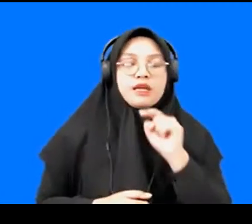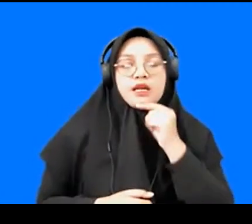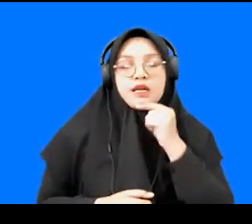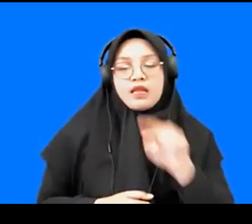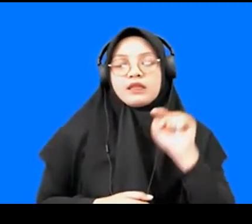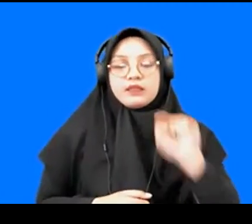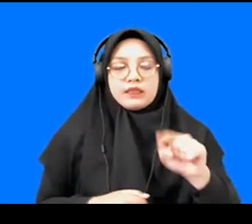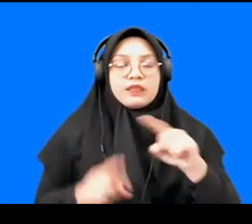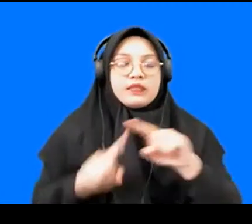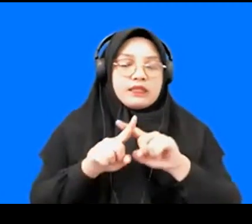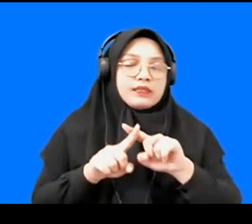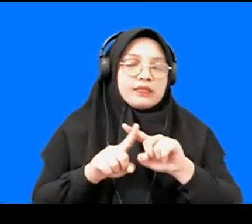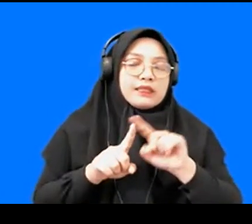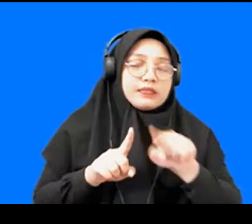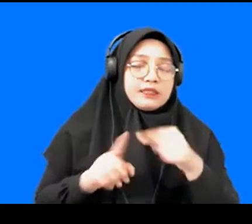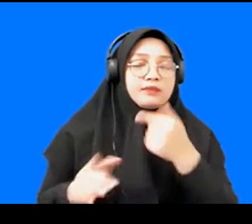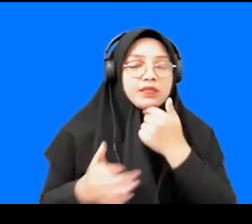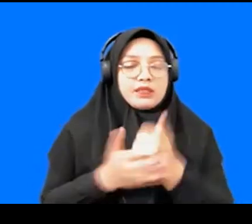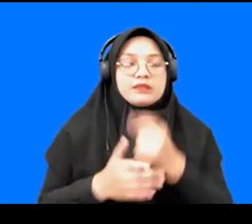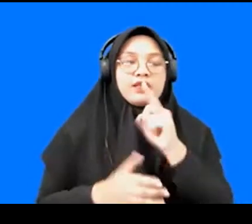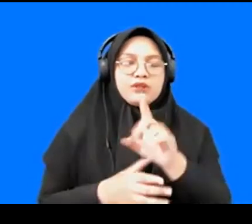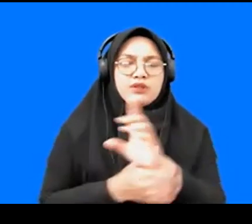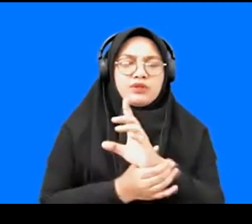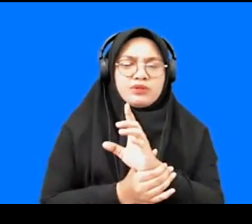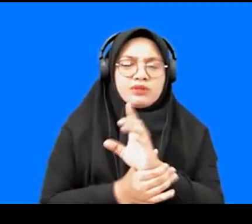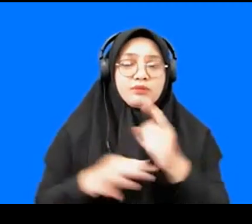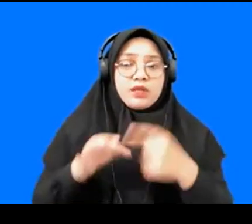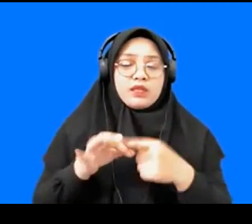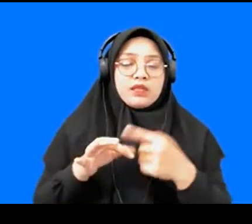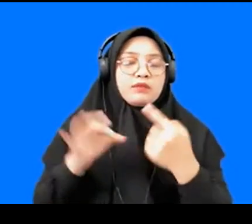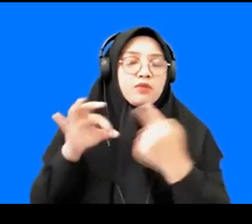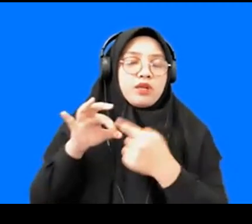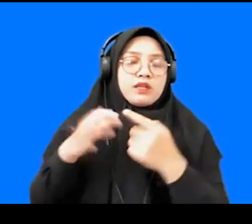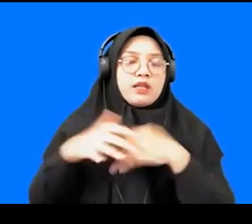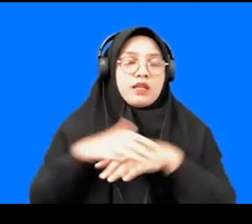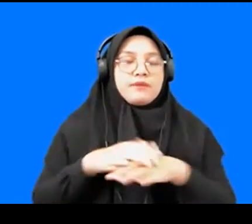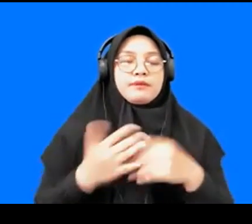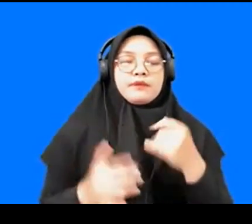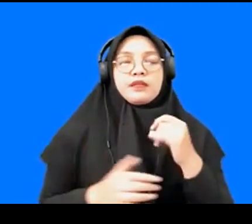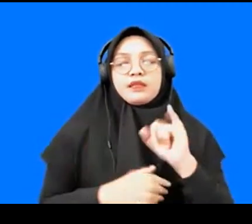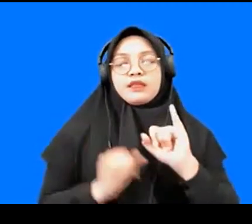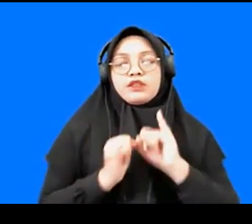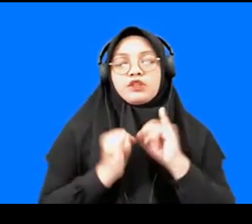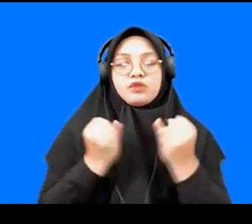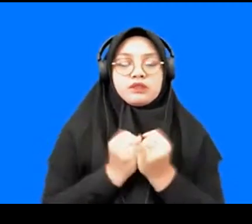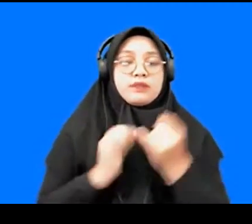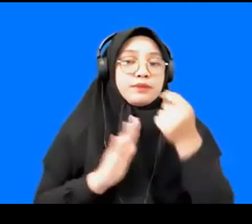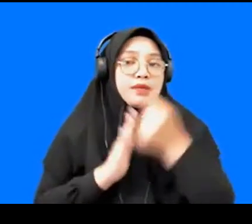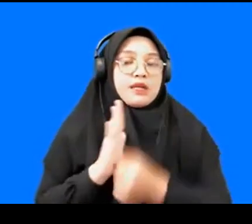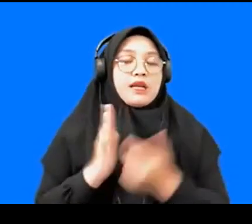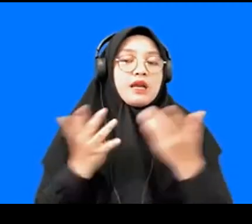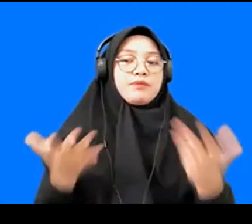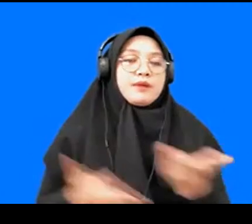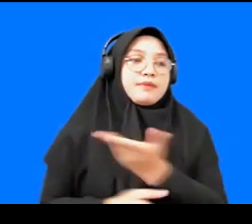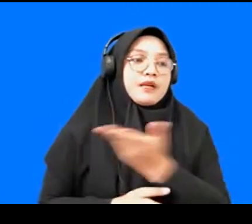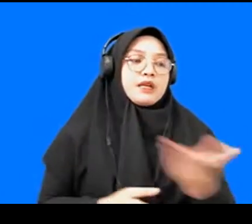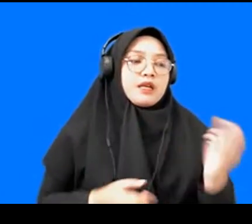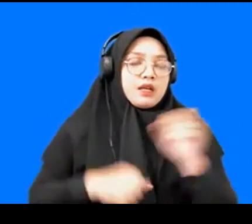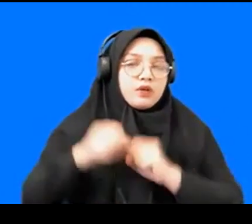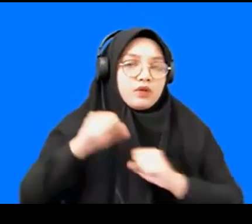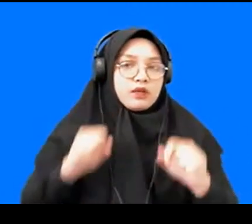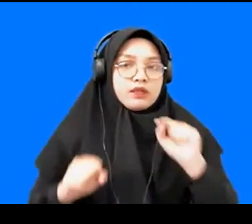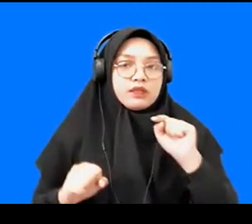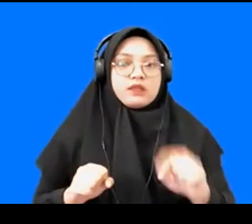financial institutions, that it should not be, what they are doing is, it's a rescue mechanism. Mm. And I think that needs